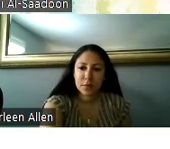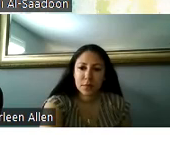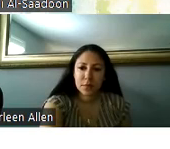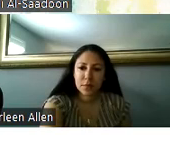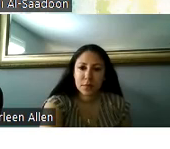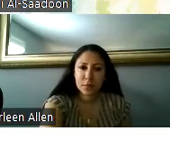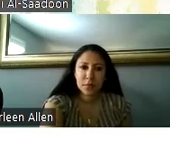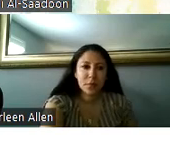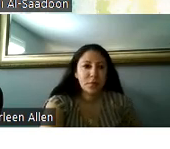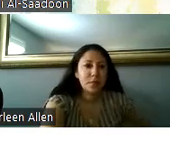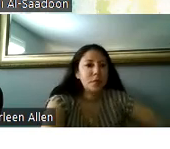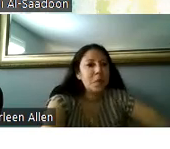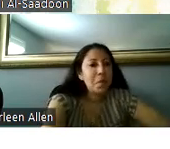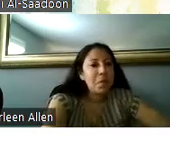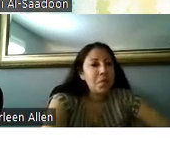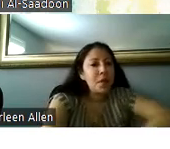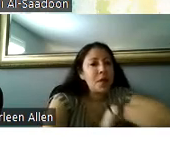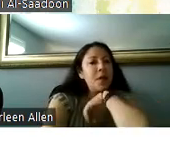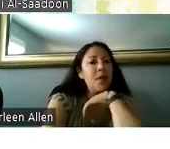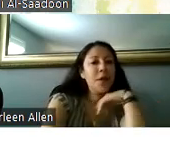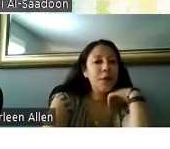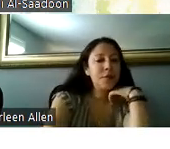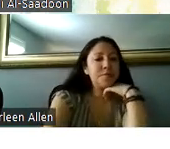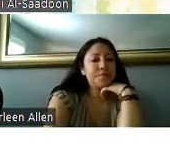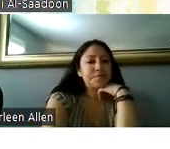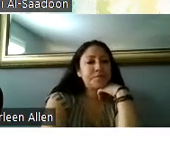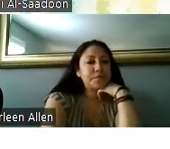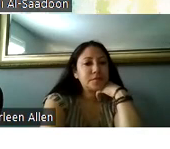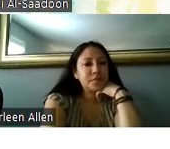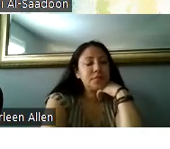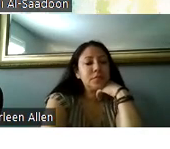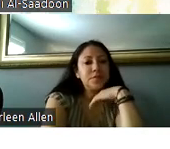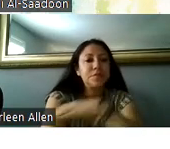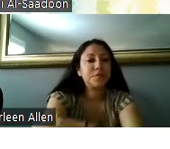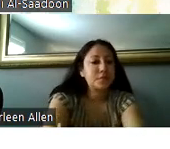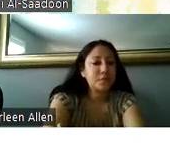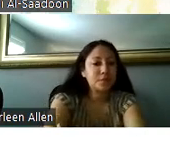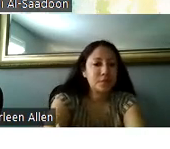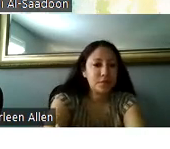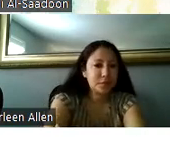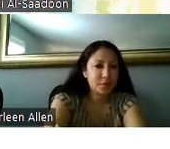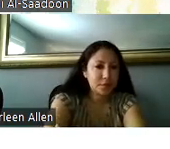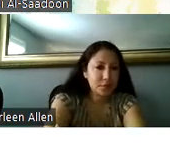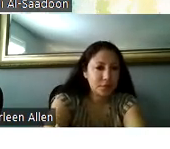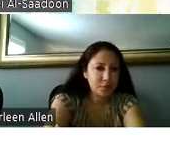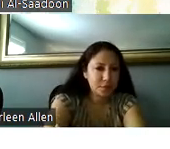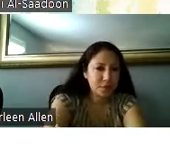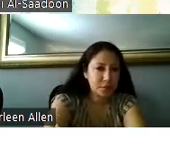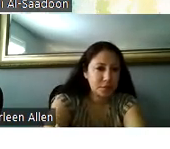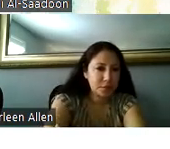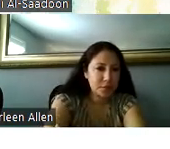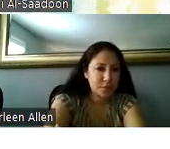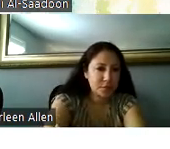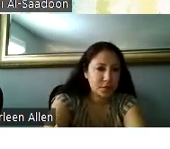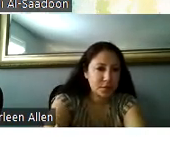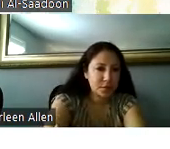So we just welcome all of you. It's so great to see this because we know that everyone has a role to play in suicide prevention. So it's nice to